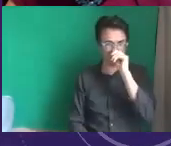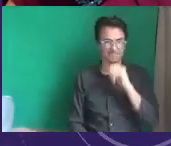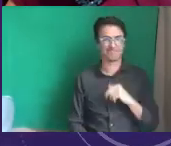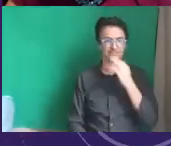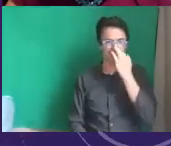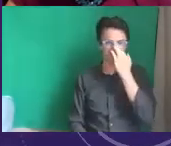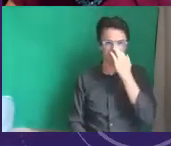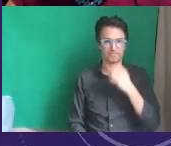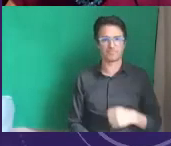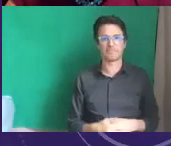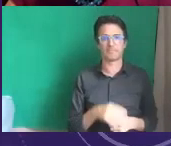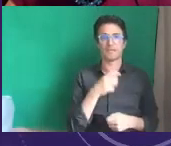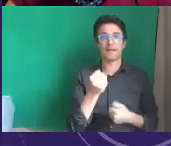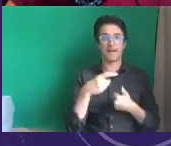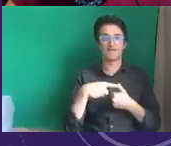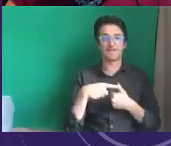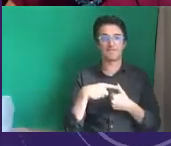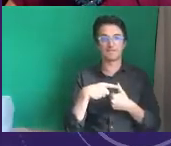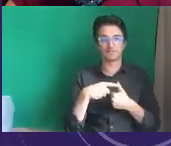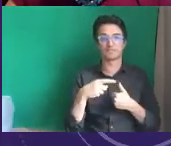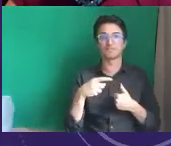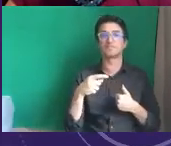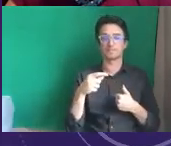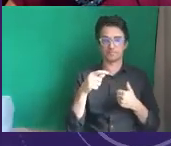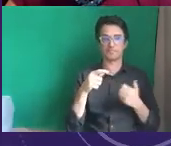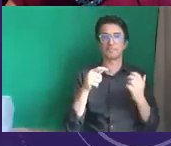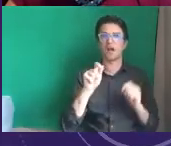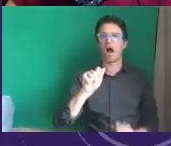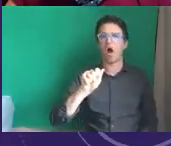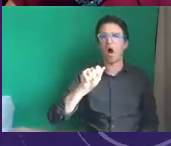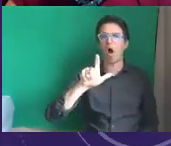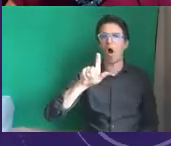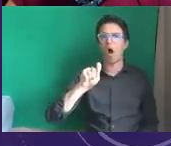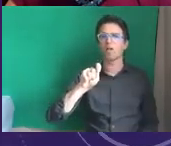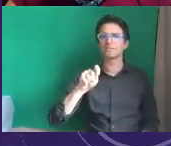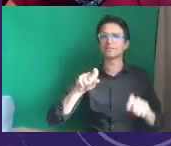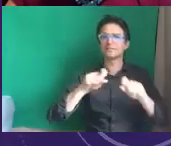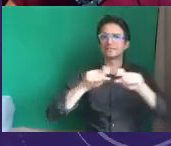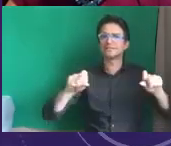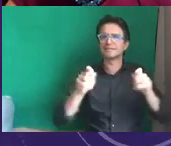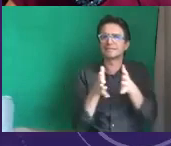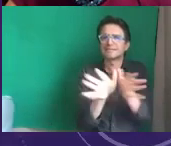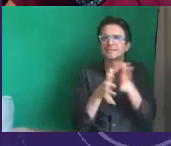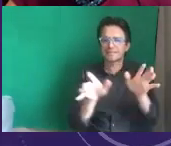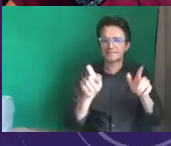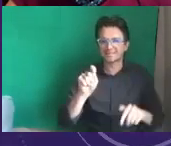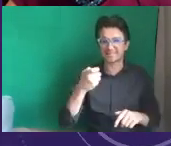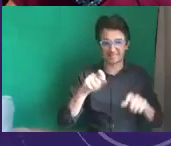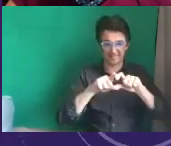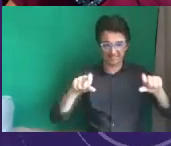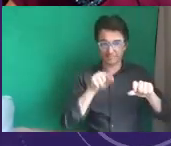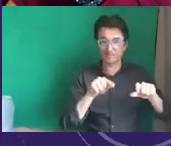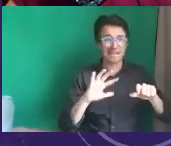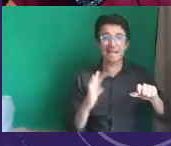go to your setting to turn the features on. To do that, you navigate to More,